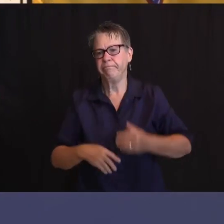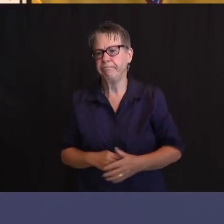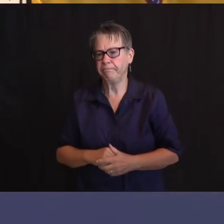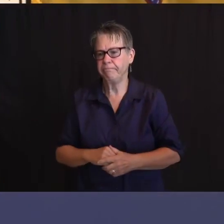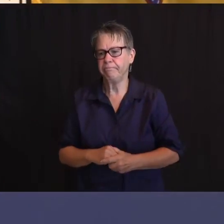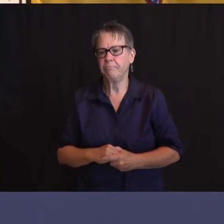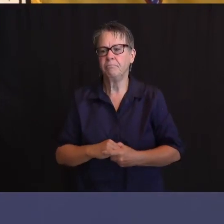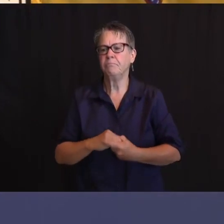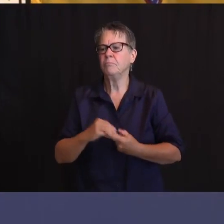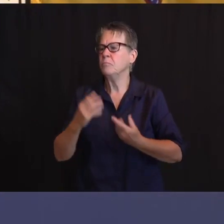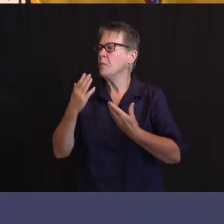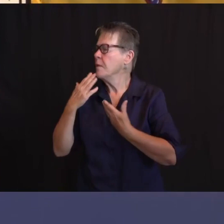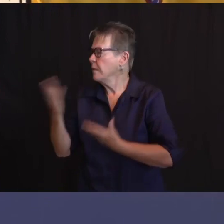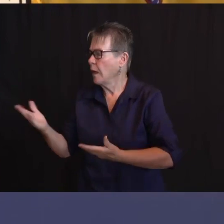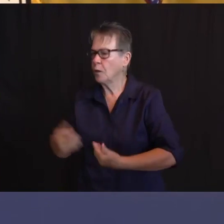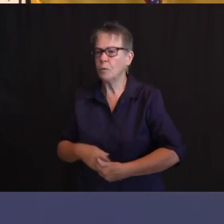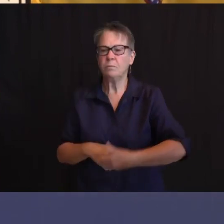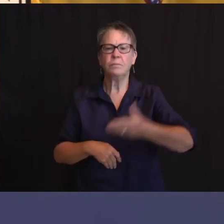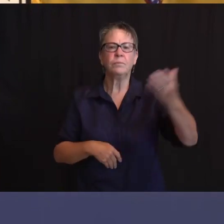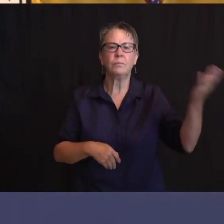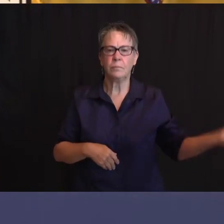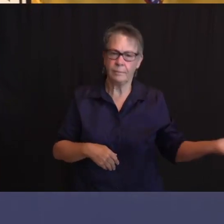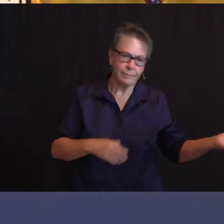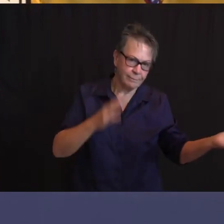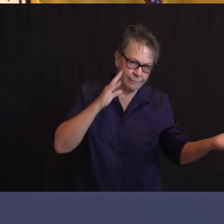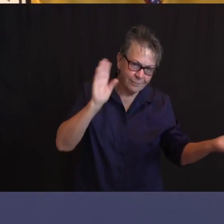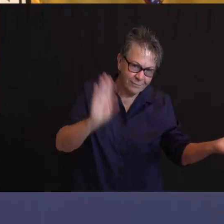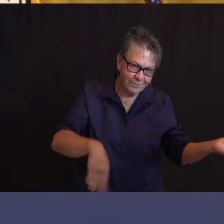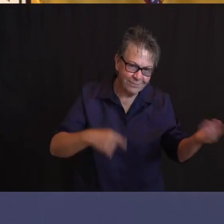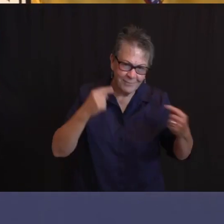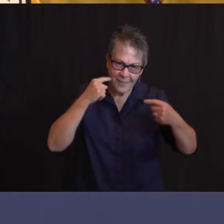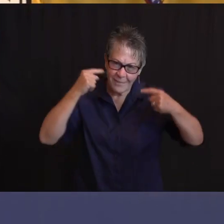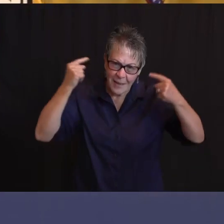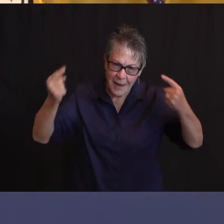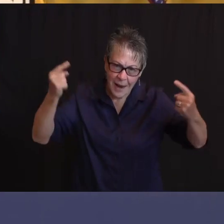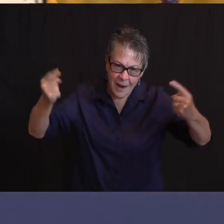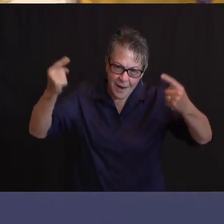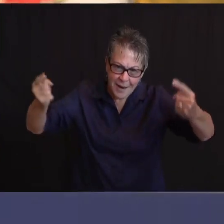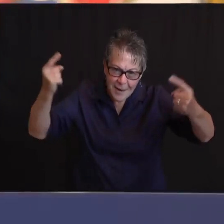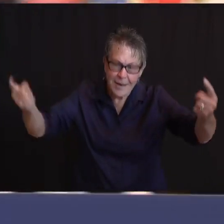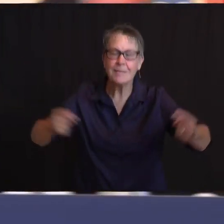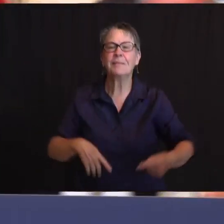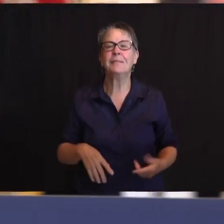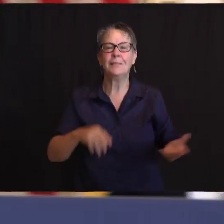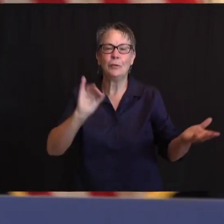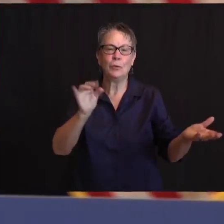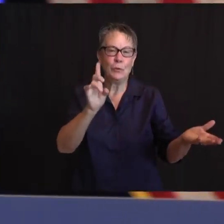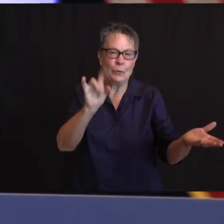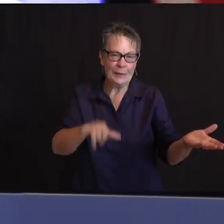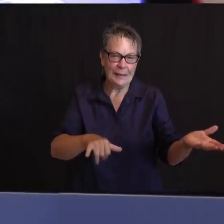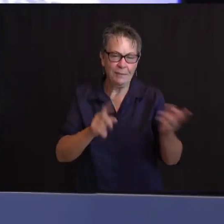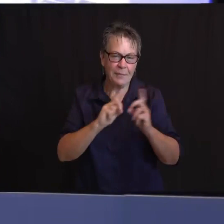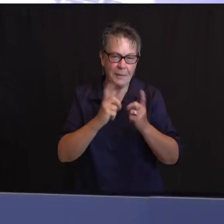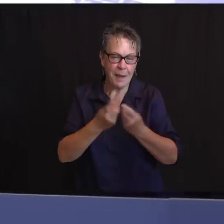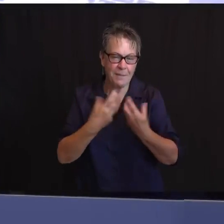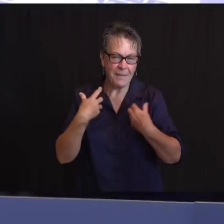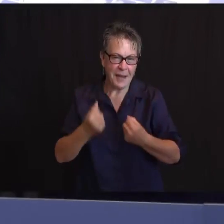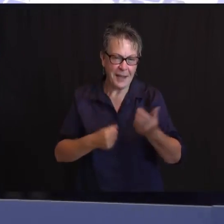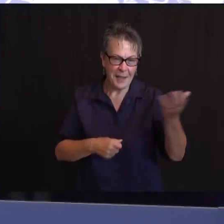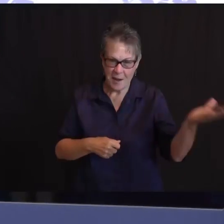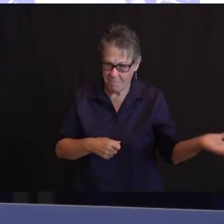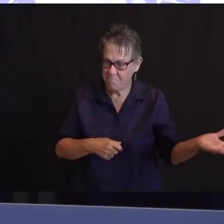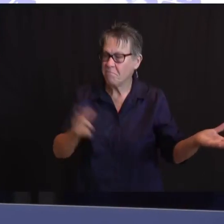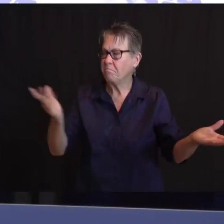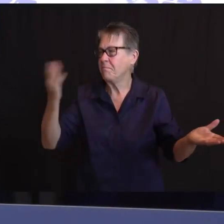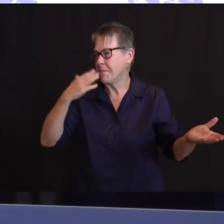woman who needs no introduction, the Commissioner of the Department of Health, Judy Persichilli. Thank you, Governor, and good afternoon.